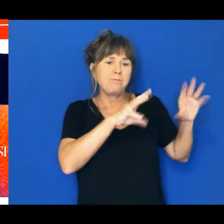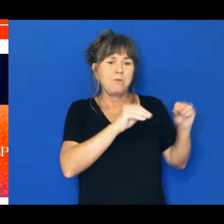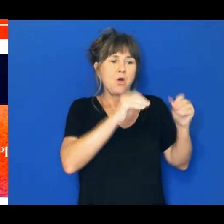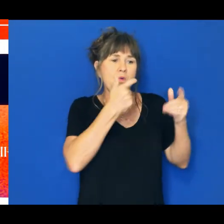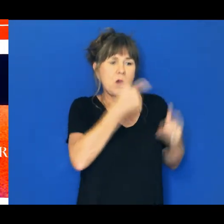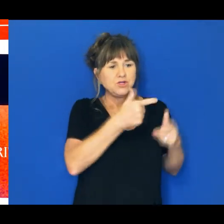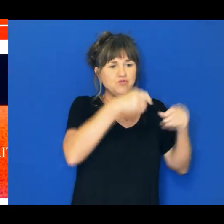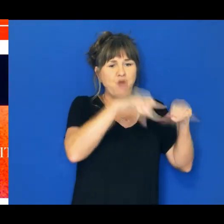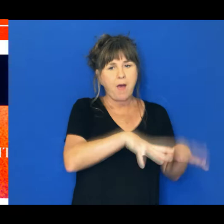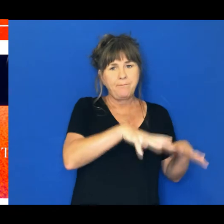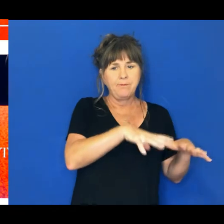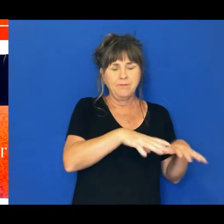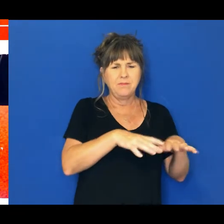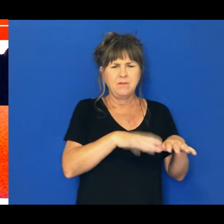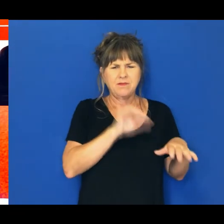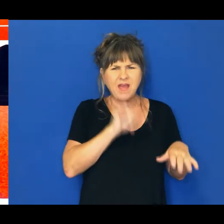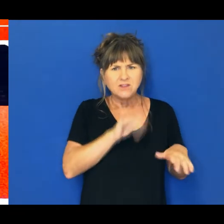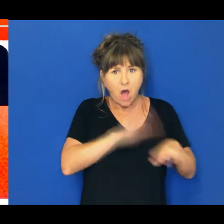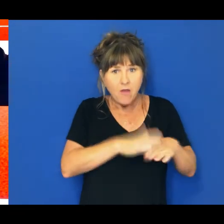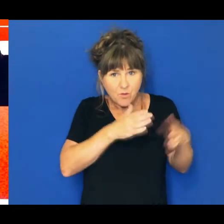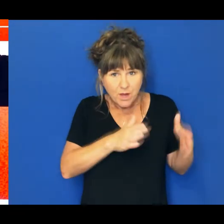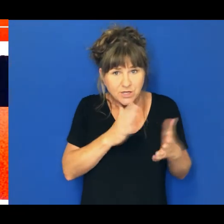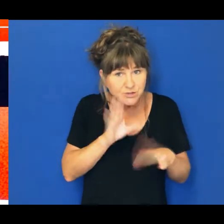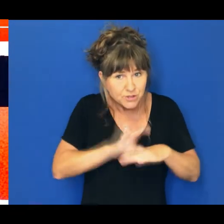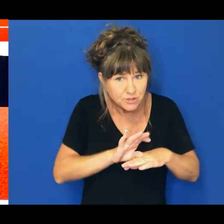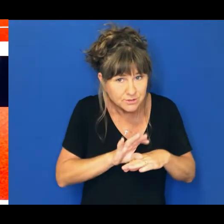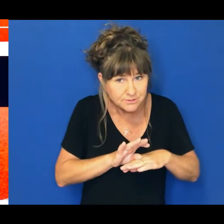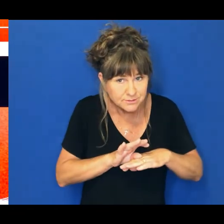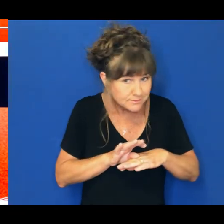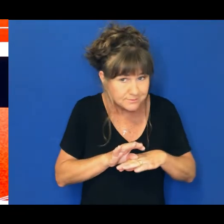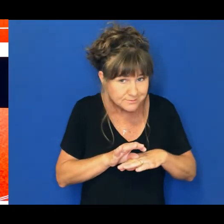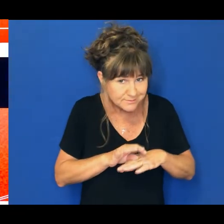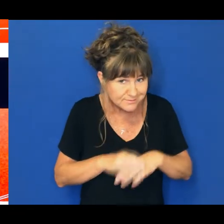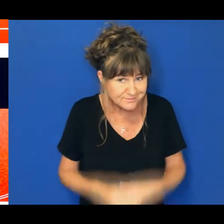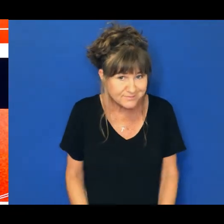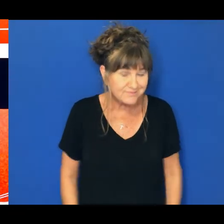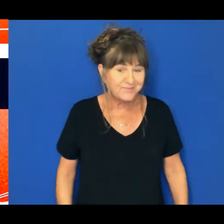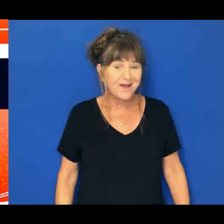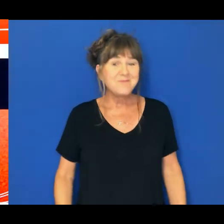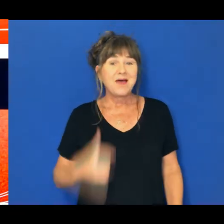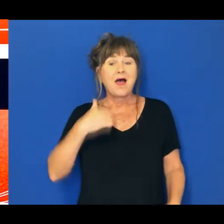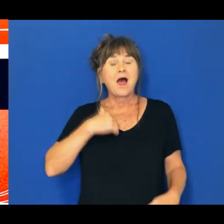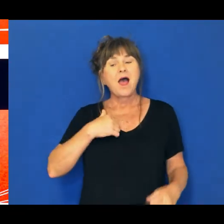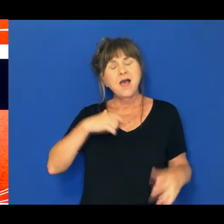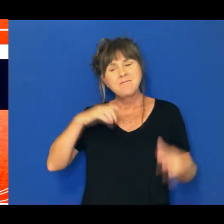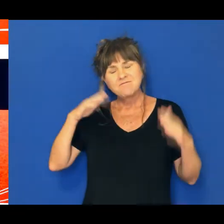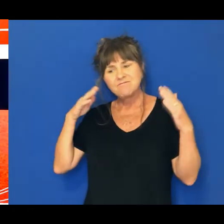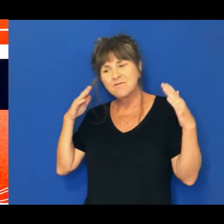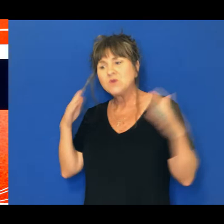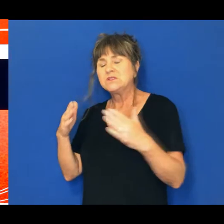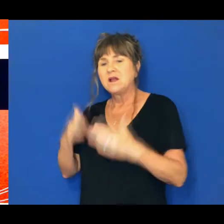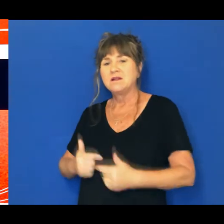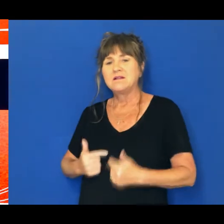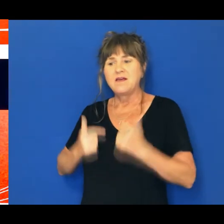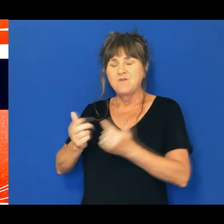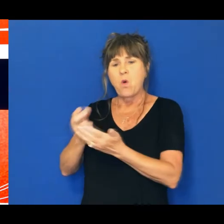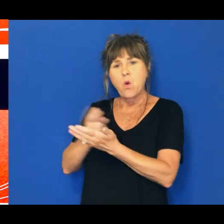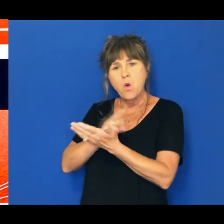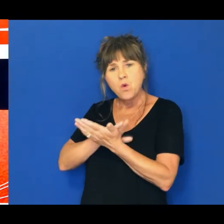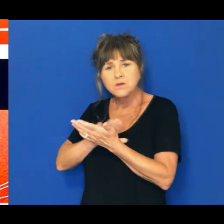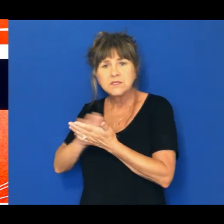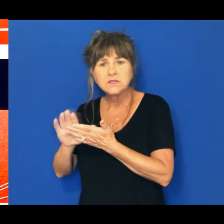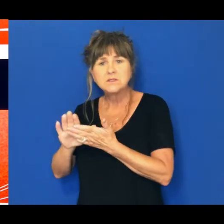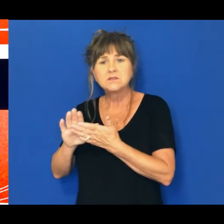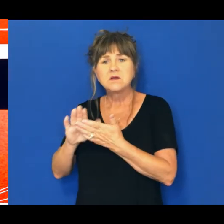we doing? It's on the way to church. On the way. But I'm leaning into a life of holiness. It's my